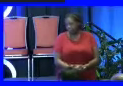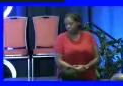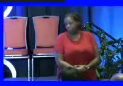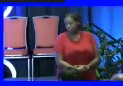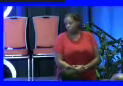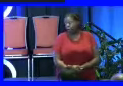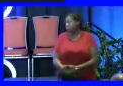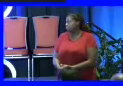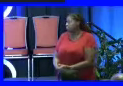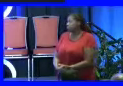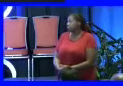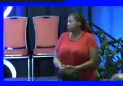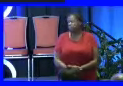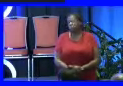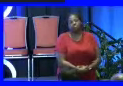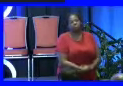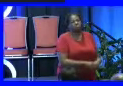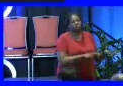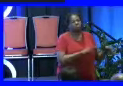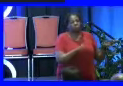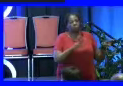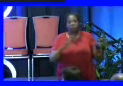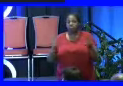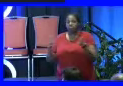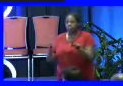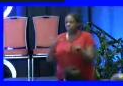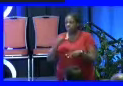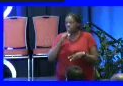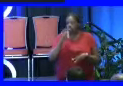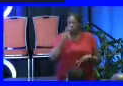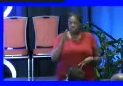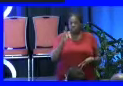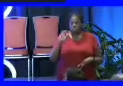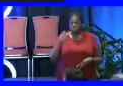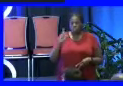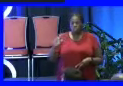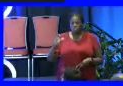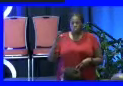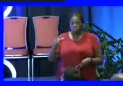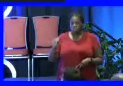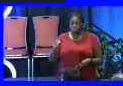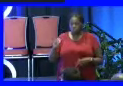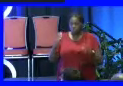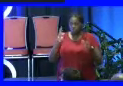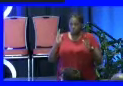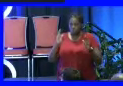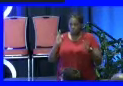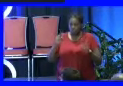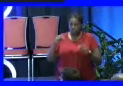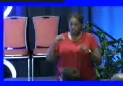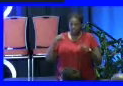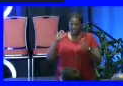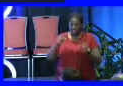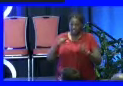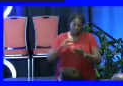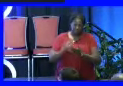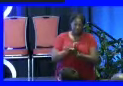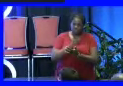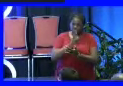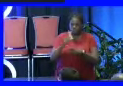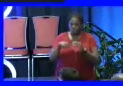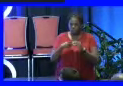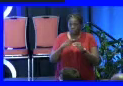So I'm looking around and I don't see Richard Cho in the audience. And I was hoping this was our time when I could talk about the